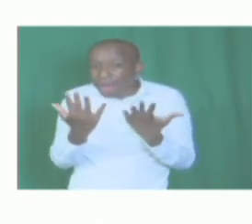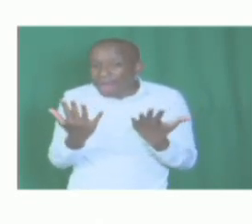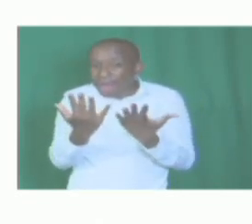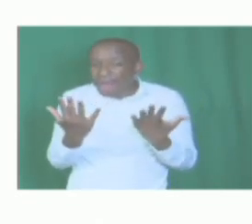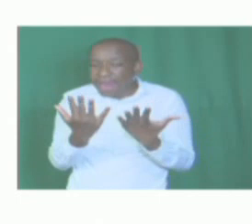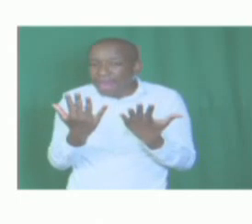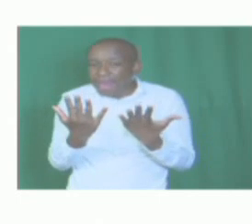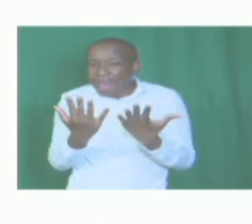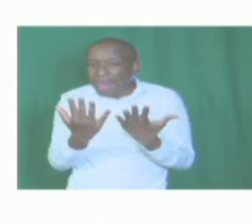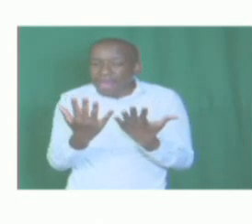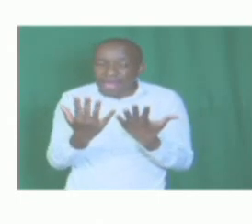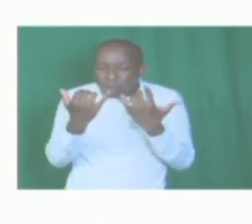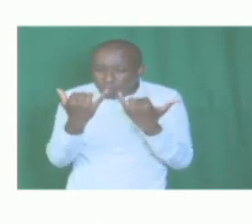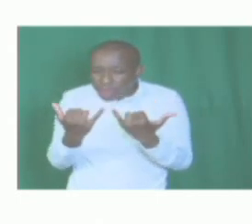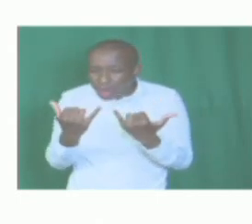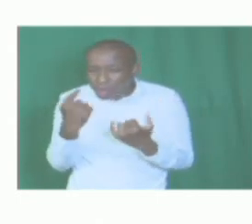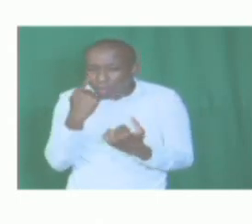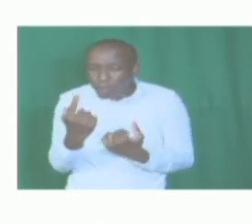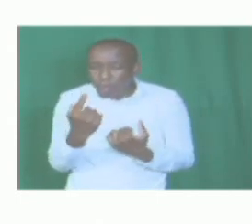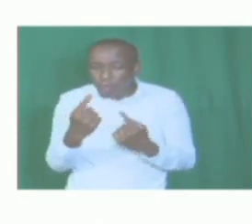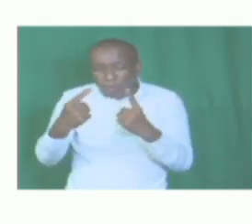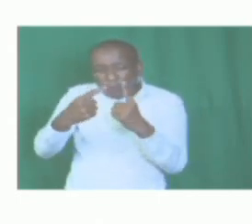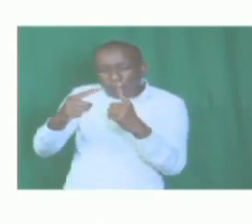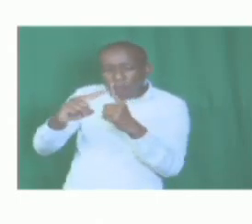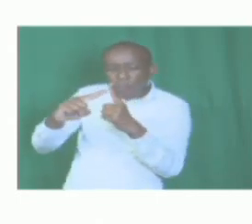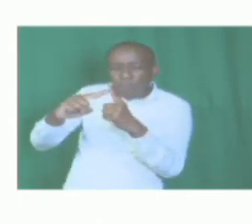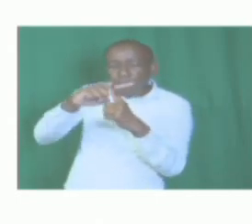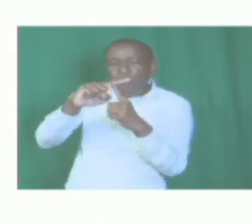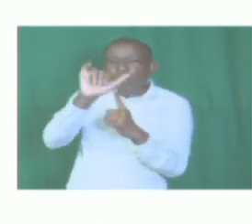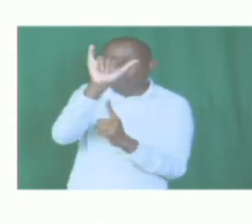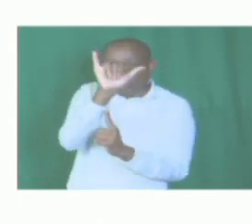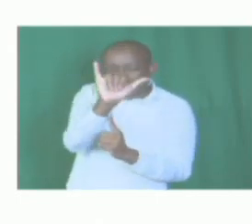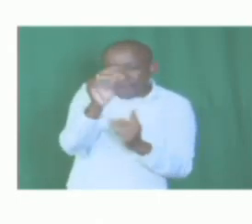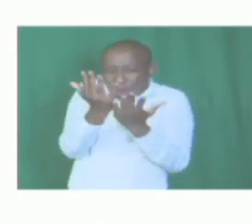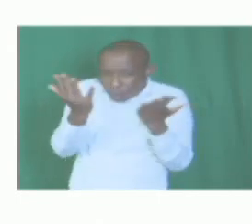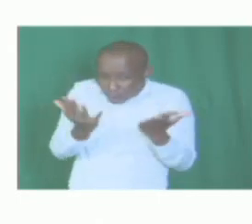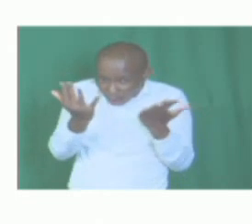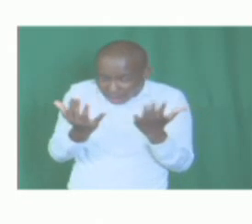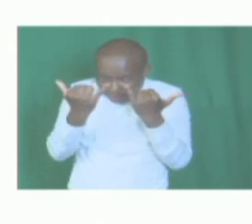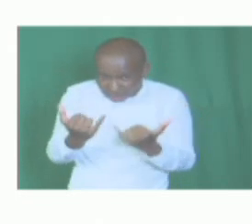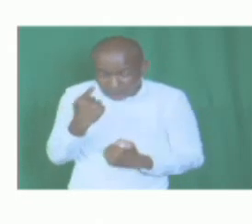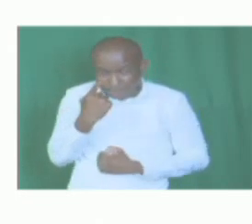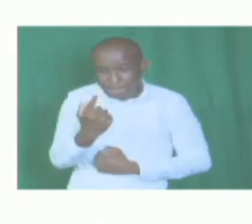to be particularly interested in where they cut the y-axis.